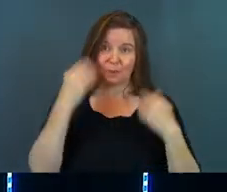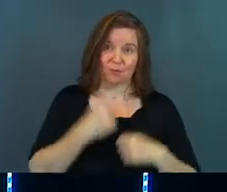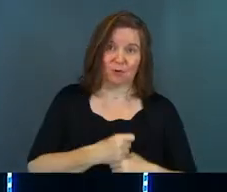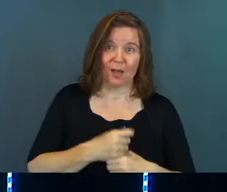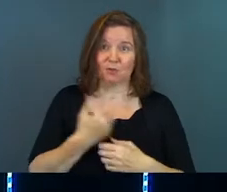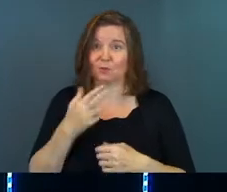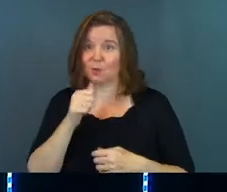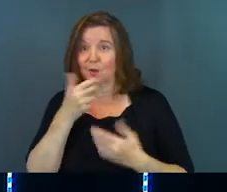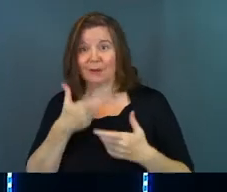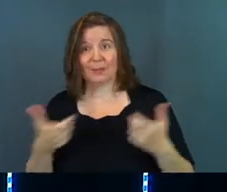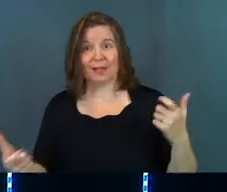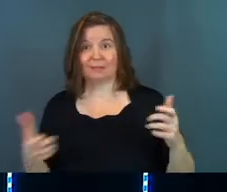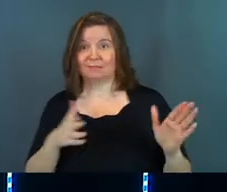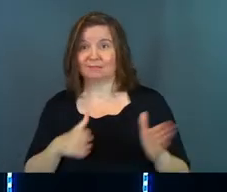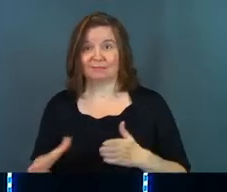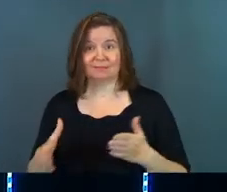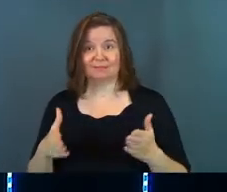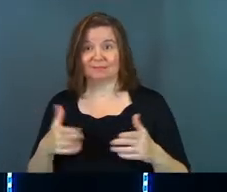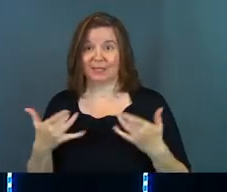amen, that don't know how to plan a big event.